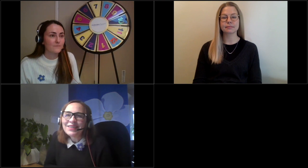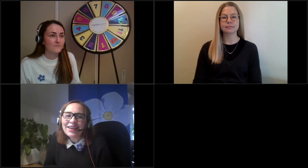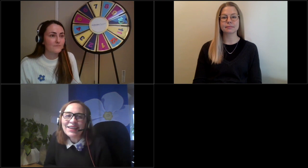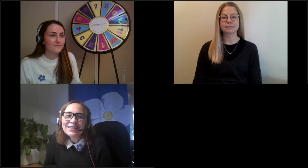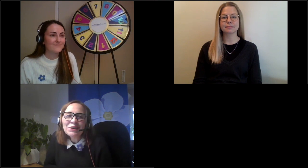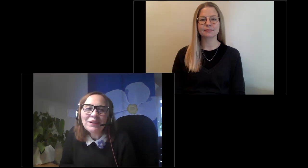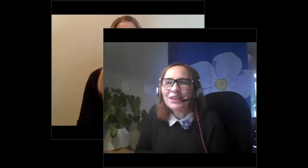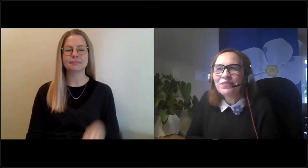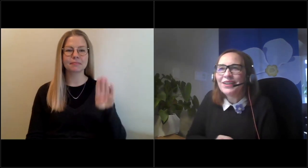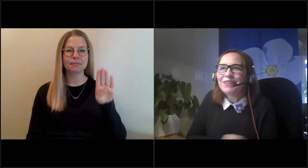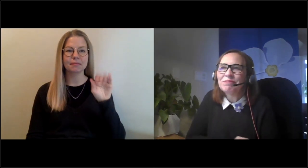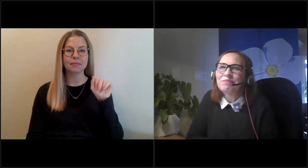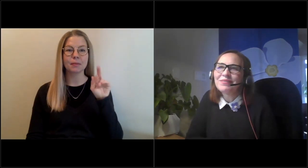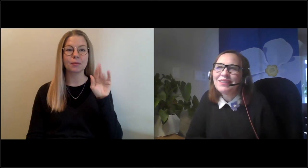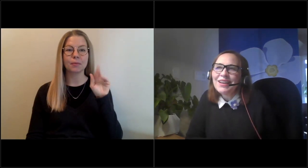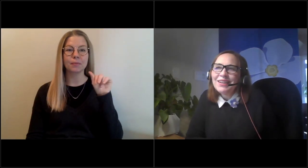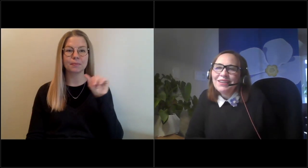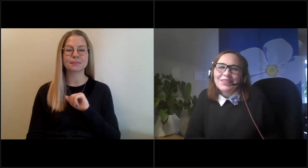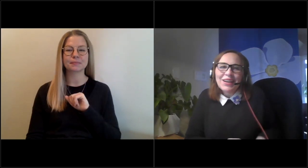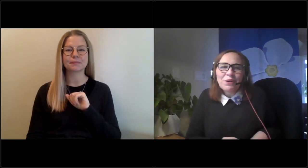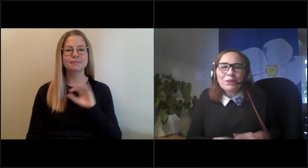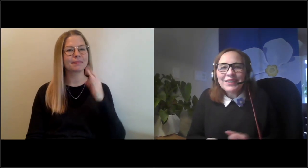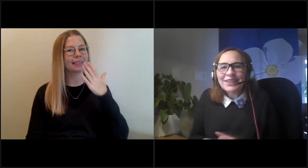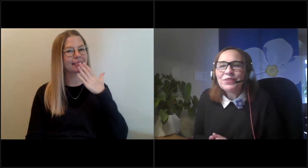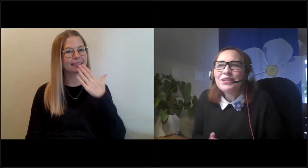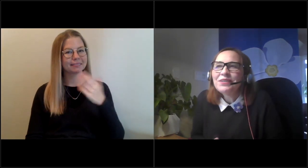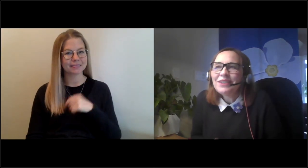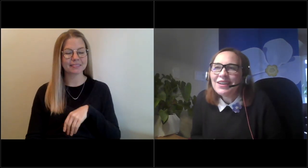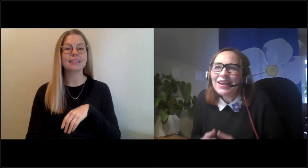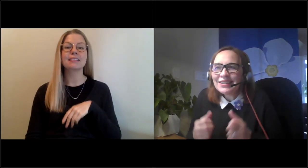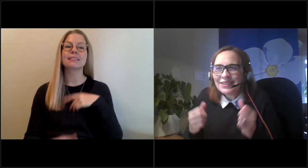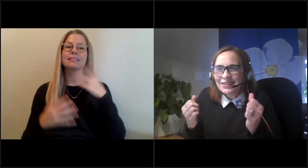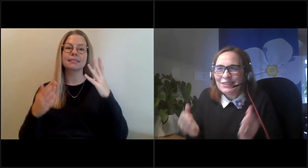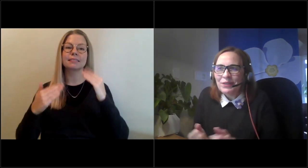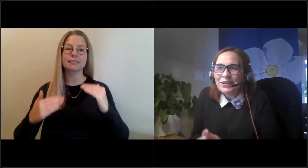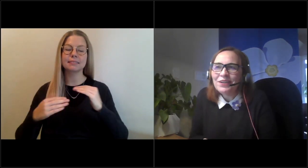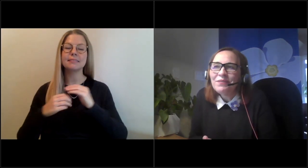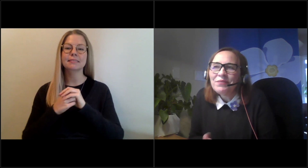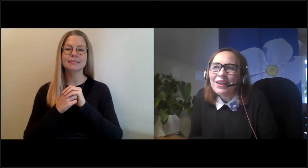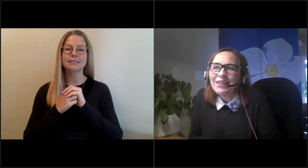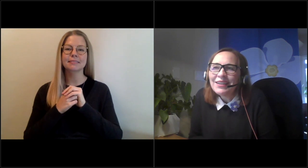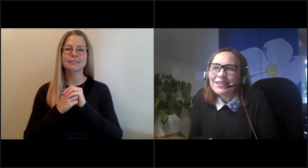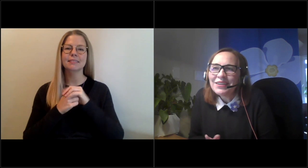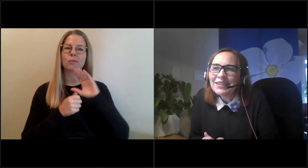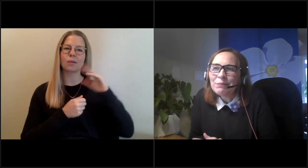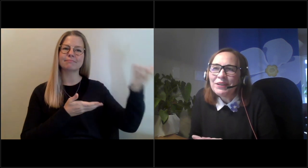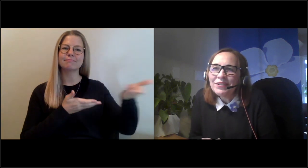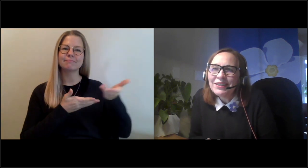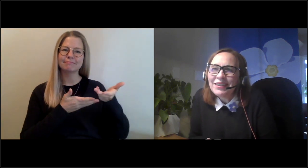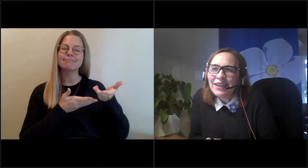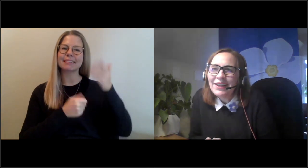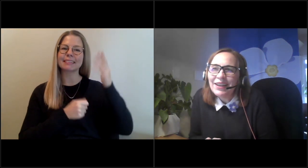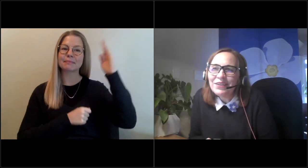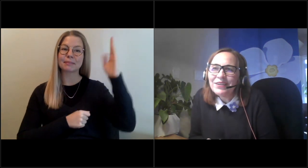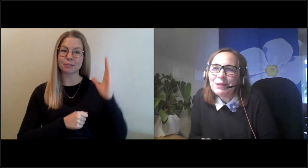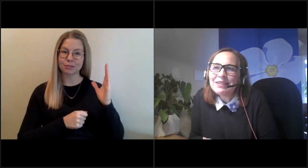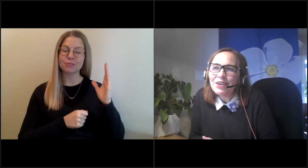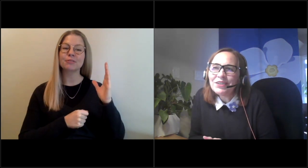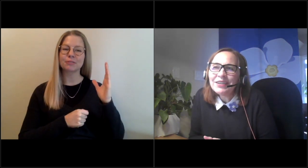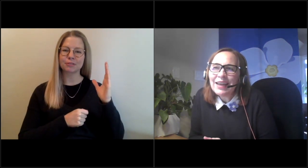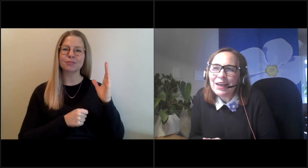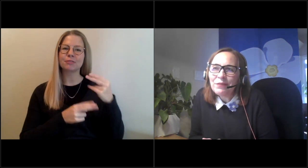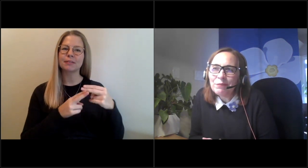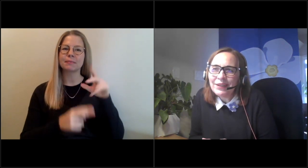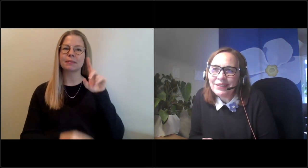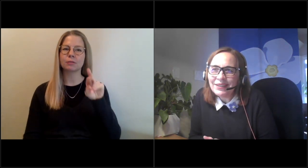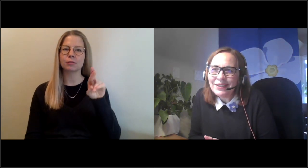Well, thanks so much, Avery. Now we're going to introduce our next speaker, and that's our guest speaker today, and her name is